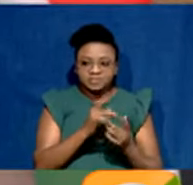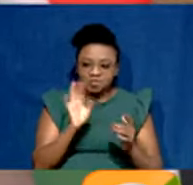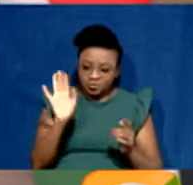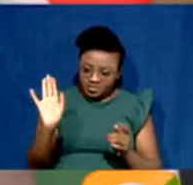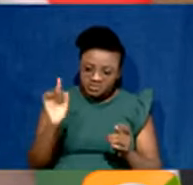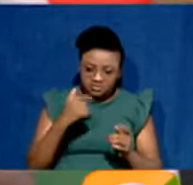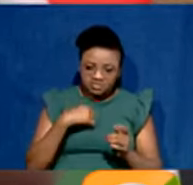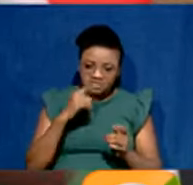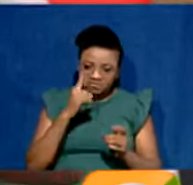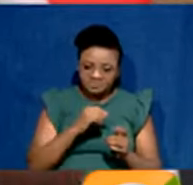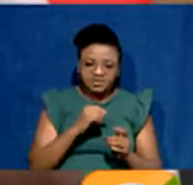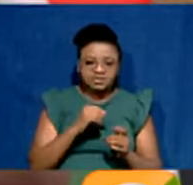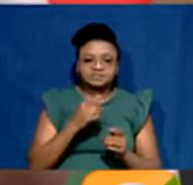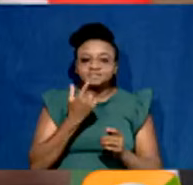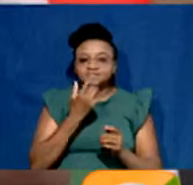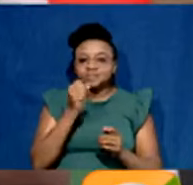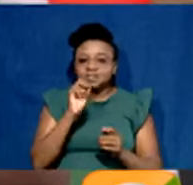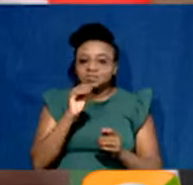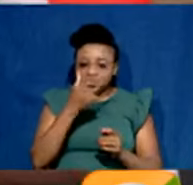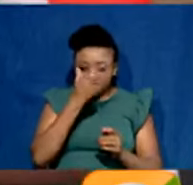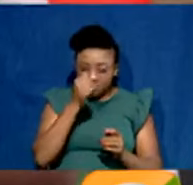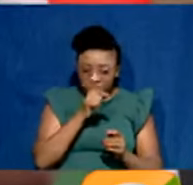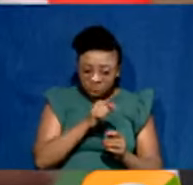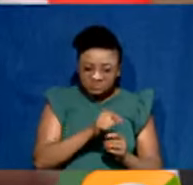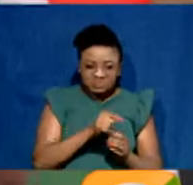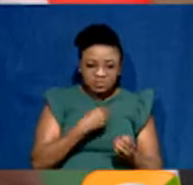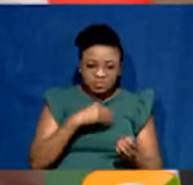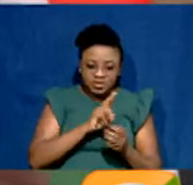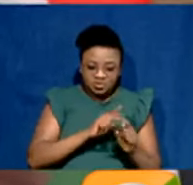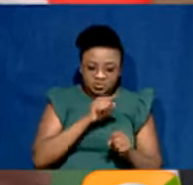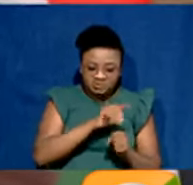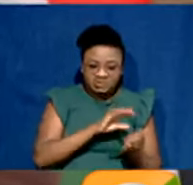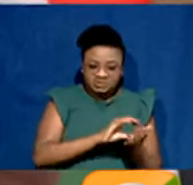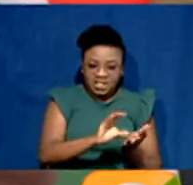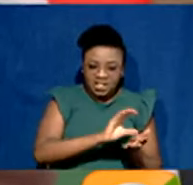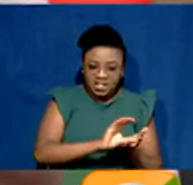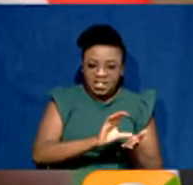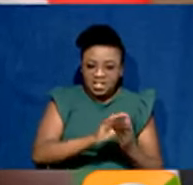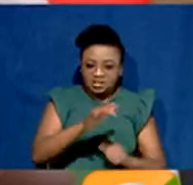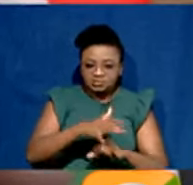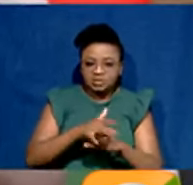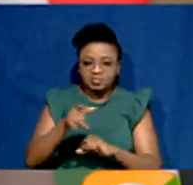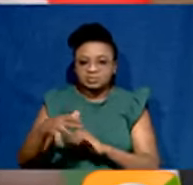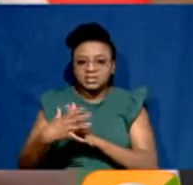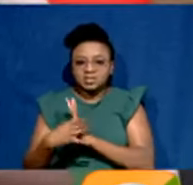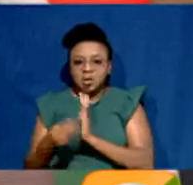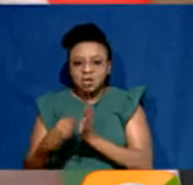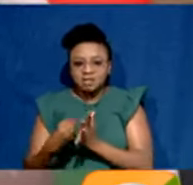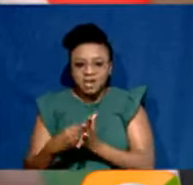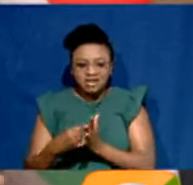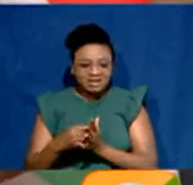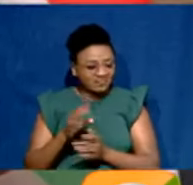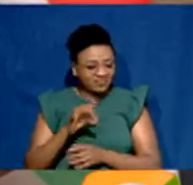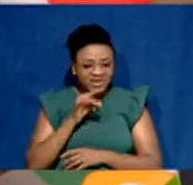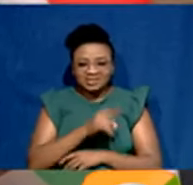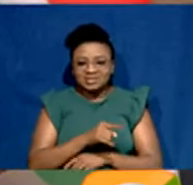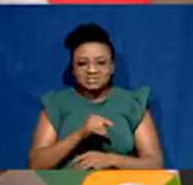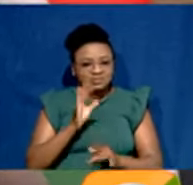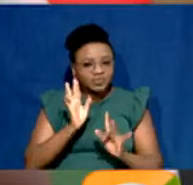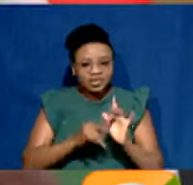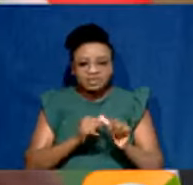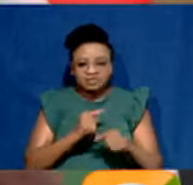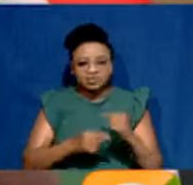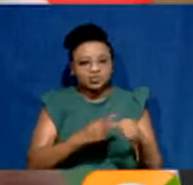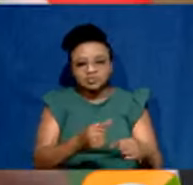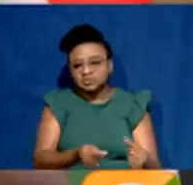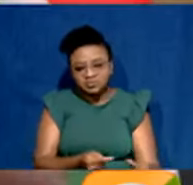let me just finish. So because of that artificial support, when I came in, that is unsustainable.